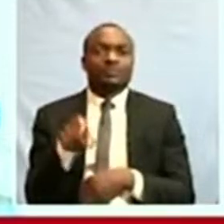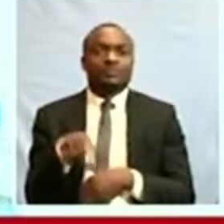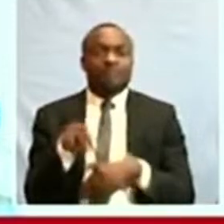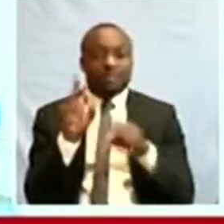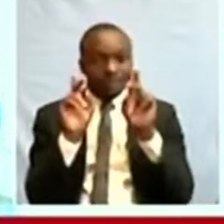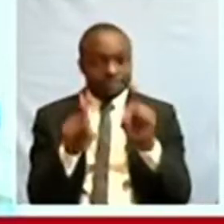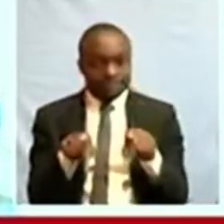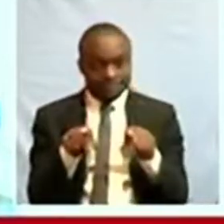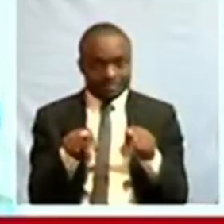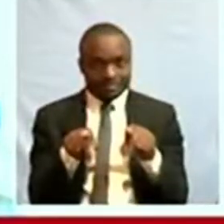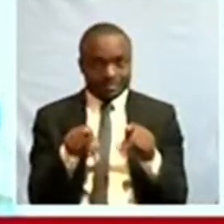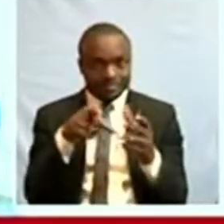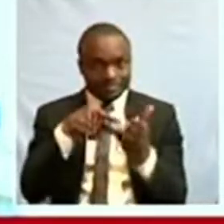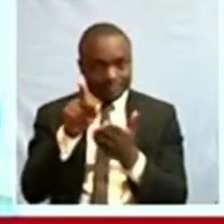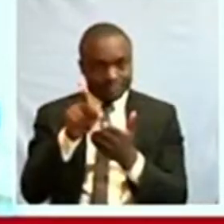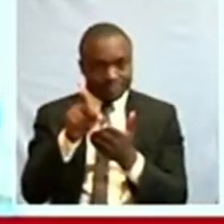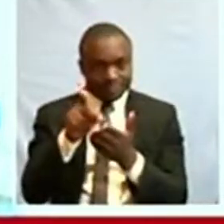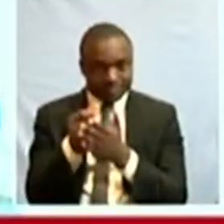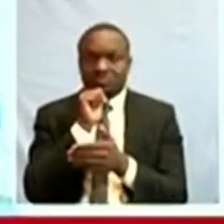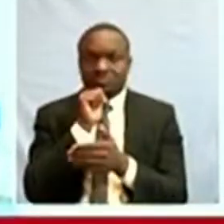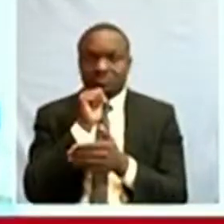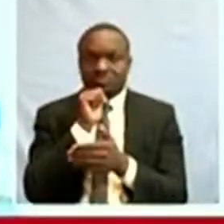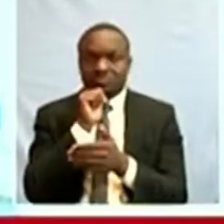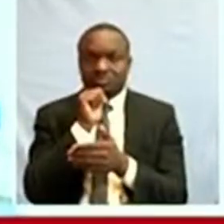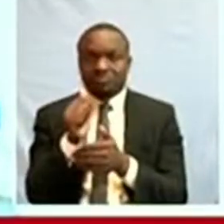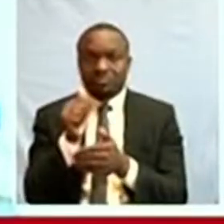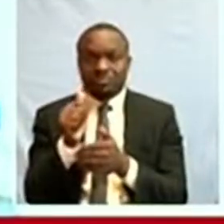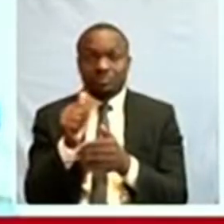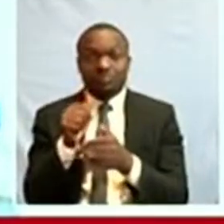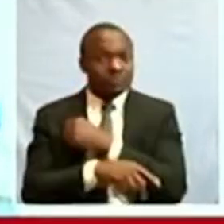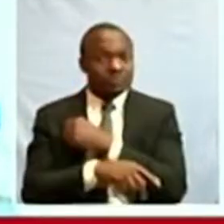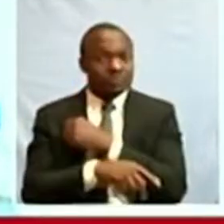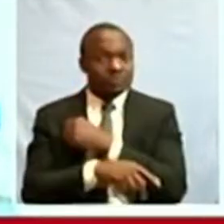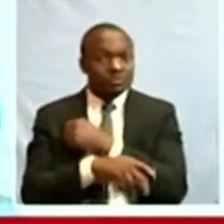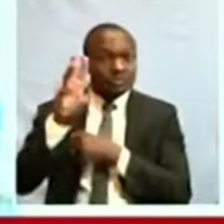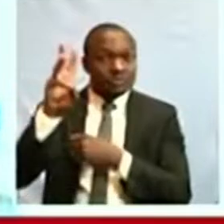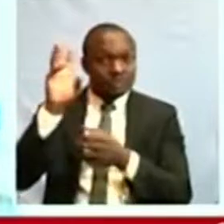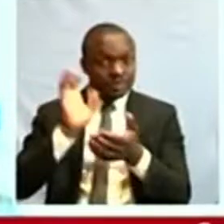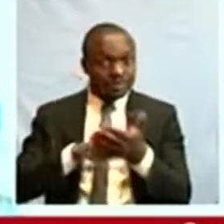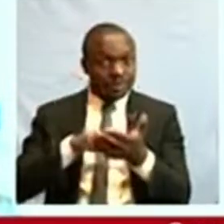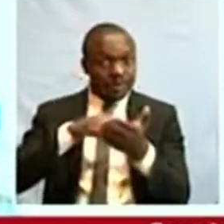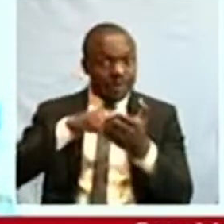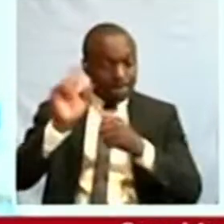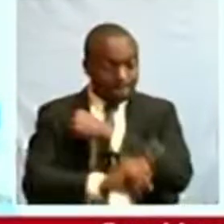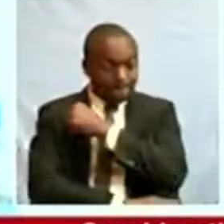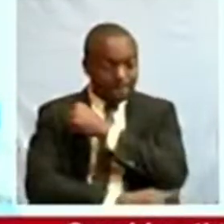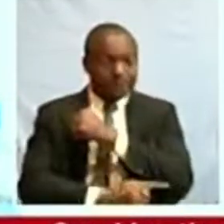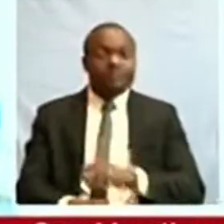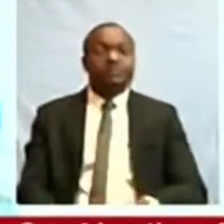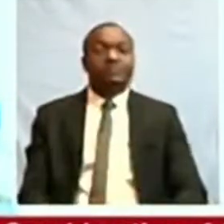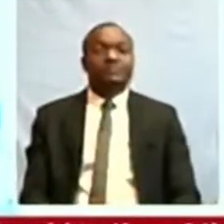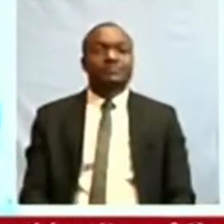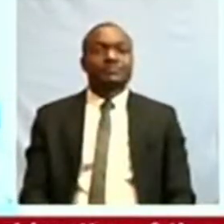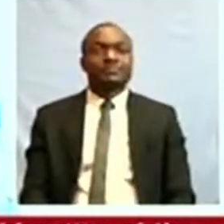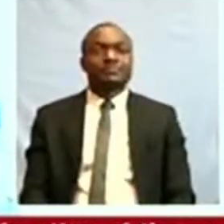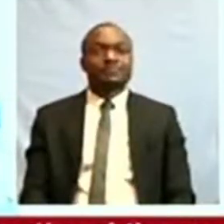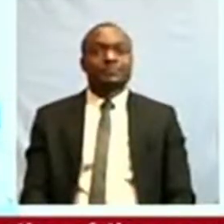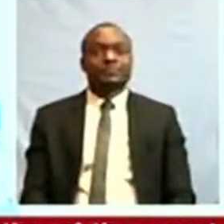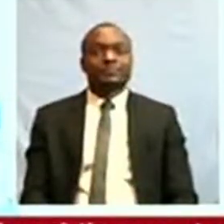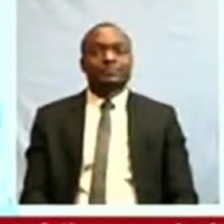person the payment of a fine not exceeding 6,000 penalty units in respect of the